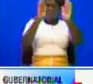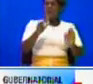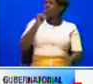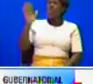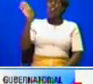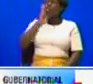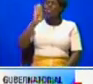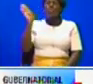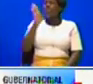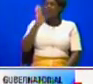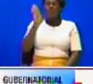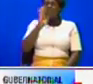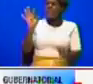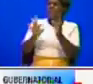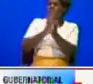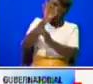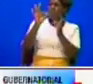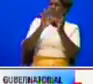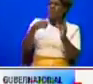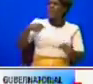mongering. And I want to be specific here.